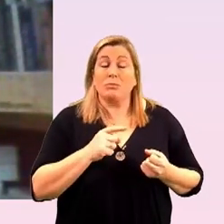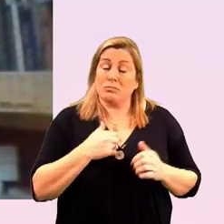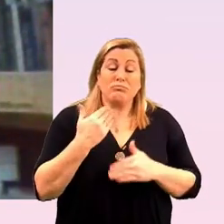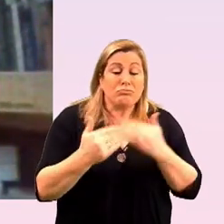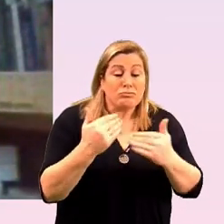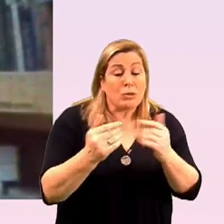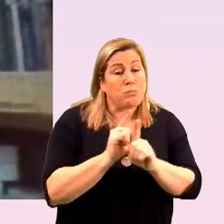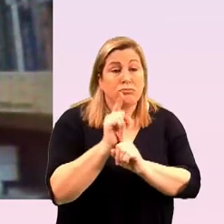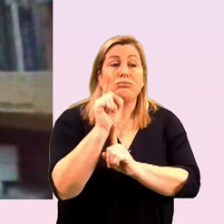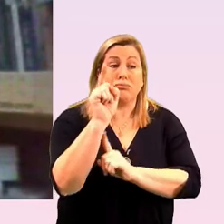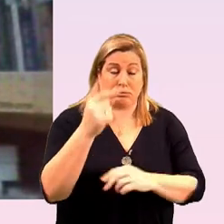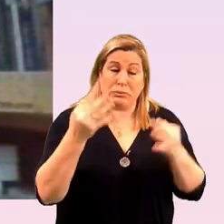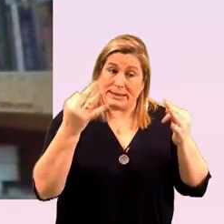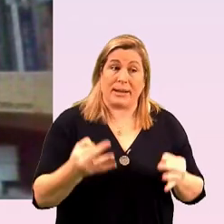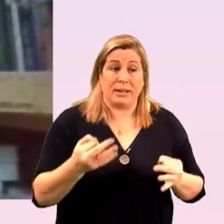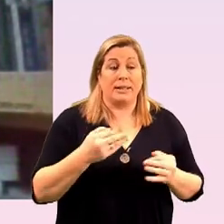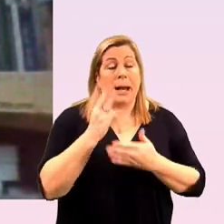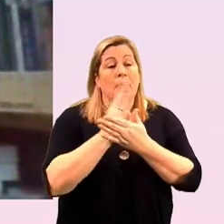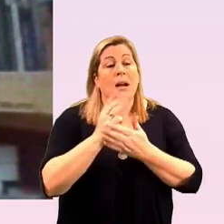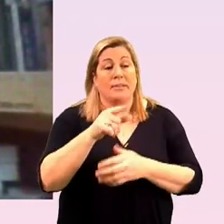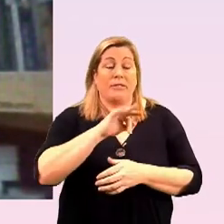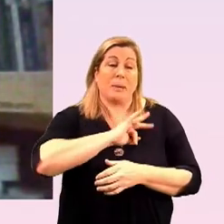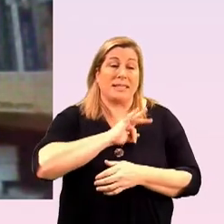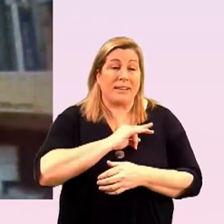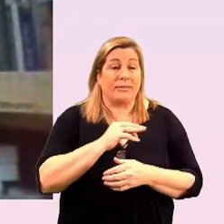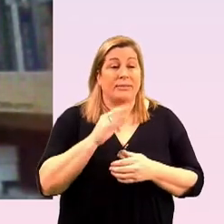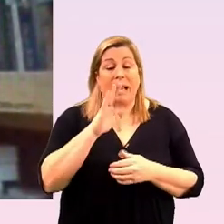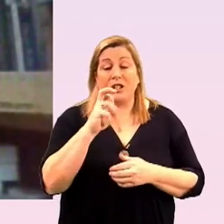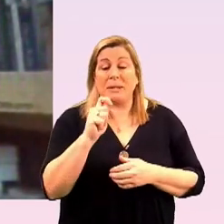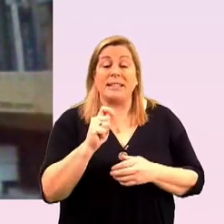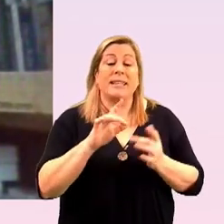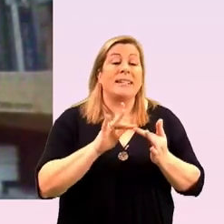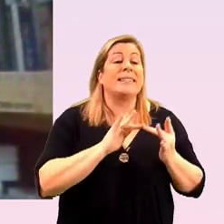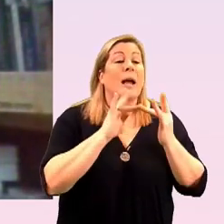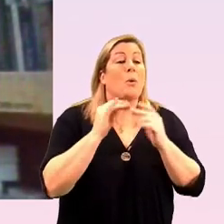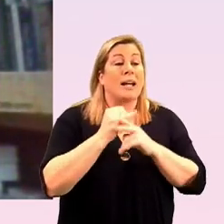Part of that for me is the LGBT network in Dublin